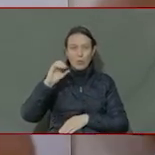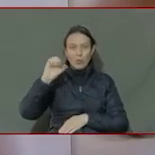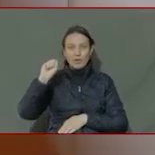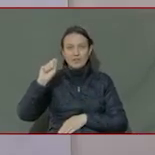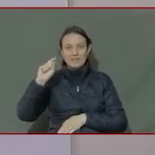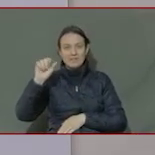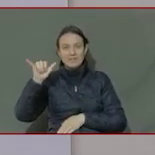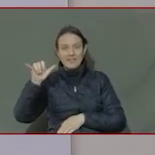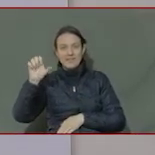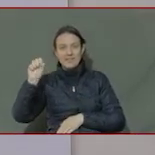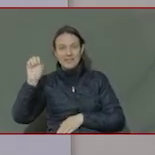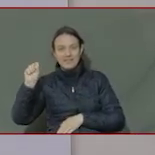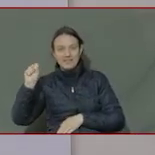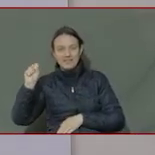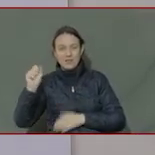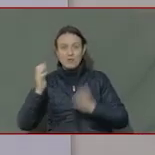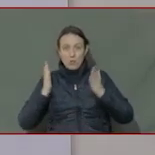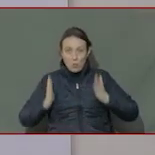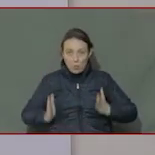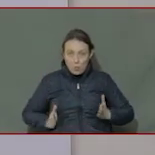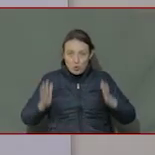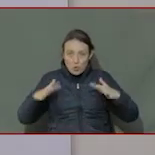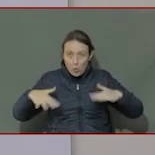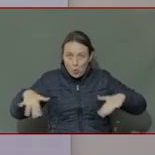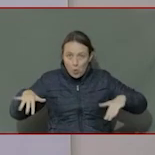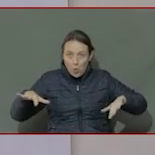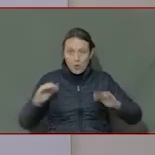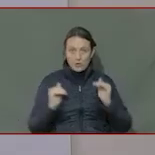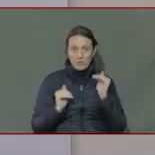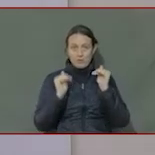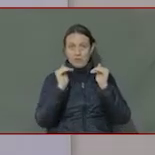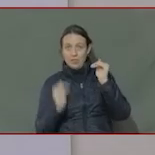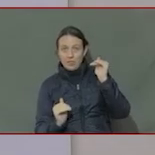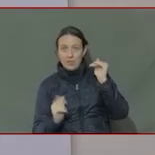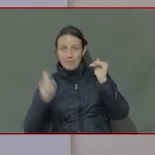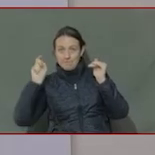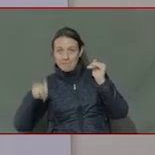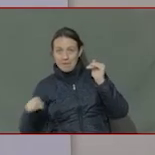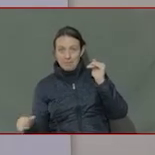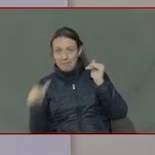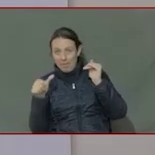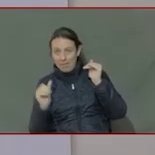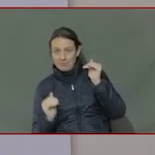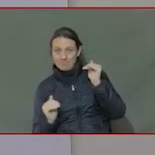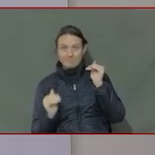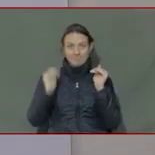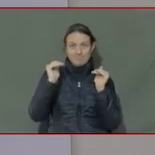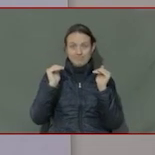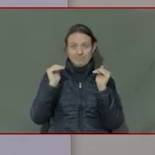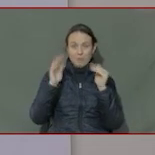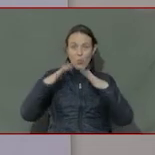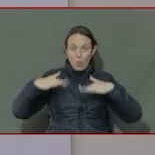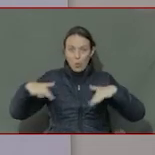Everything that keeps everything stable inside the body is, say together, everything that keeps everything stable is